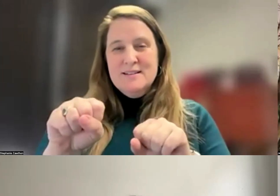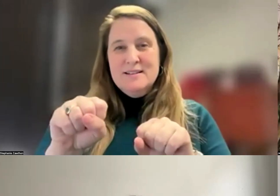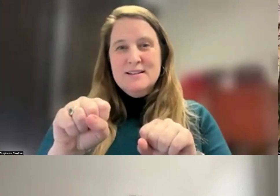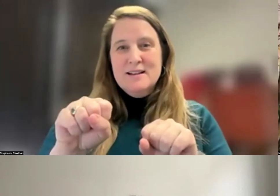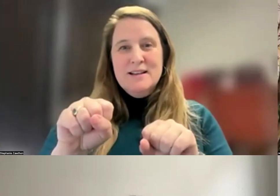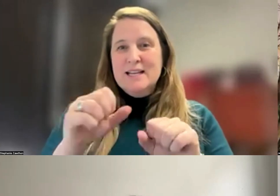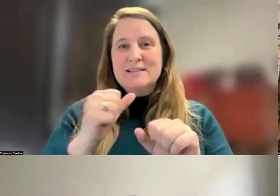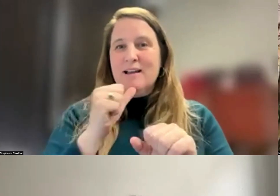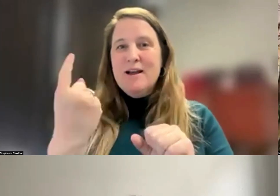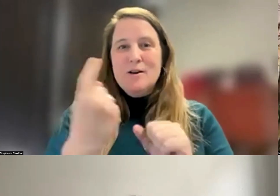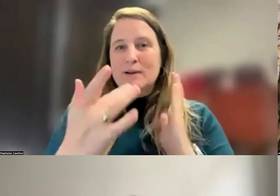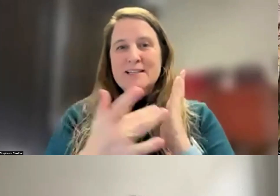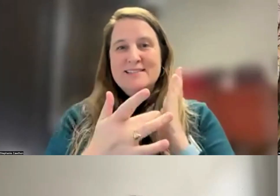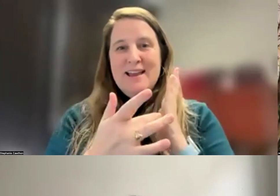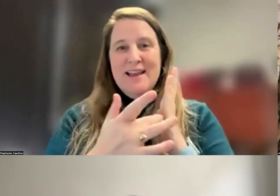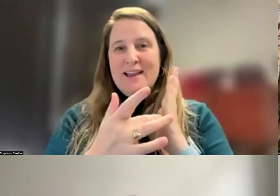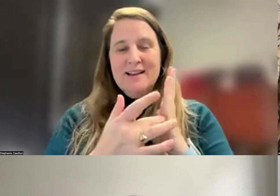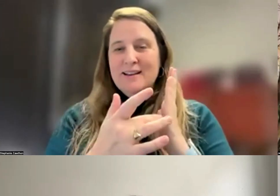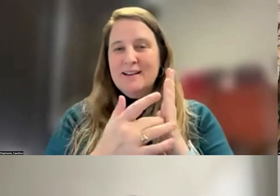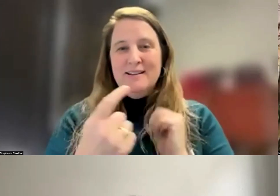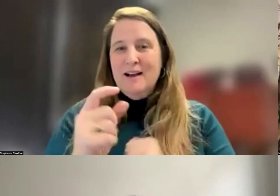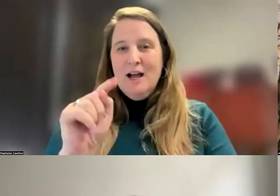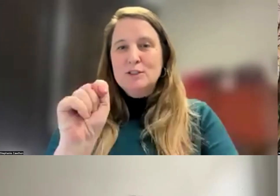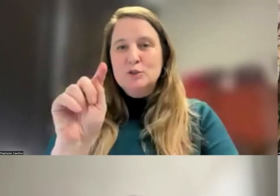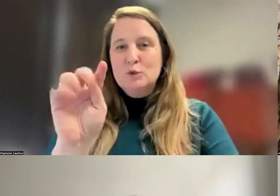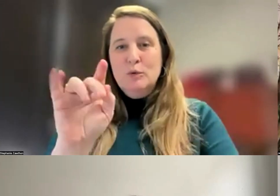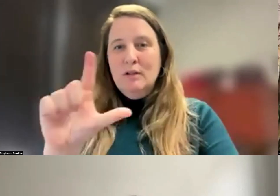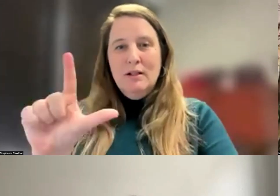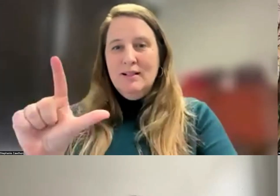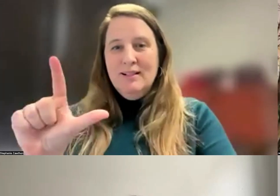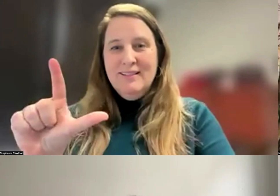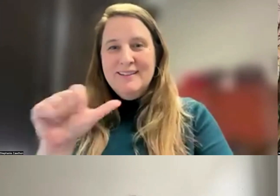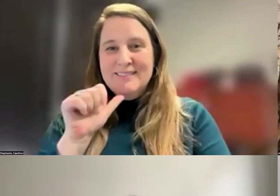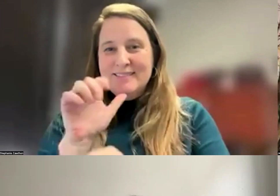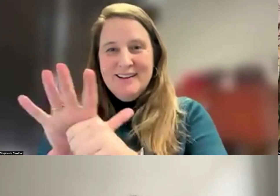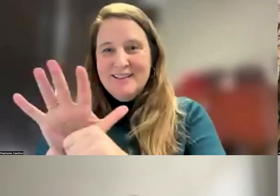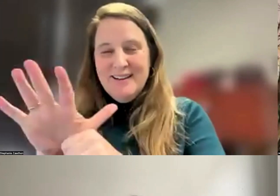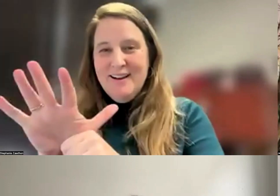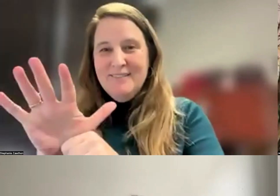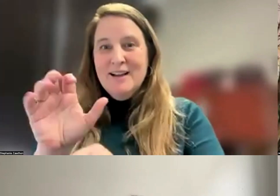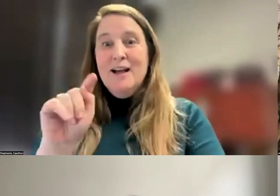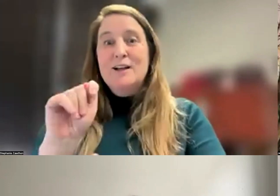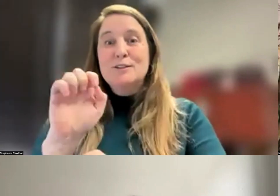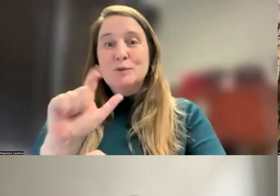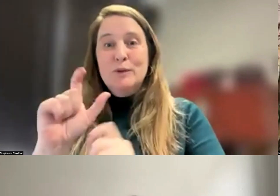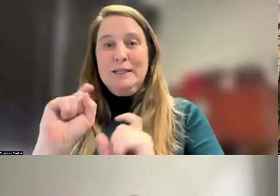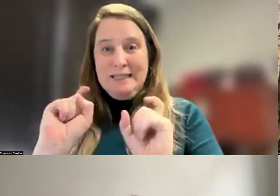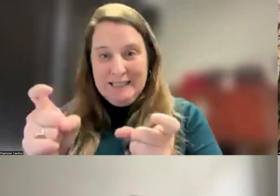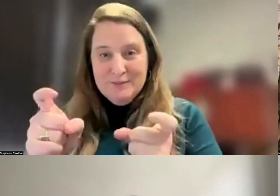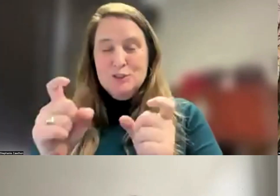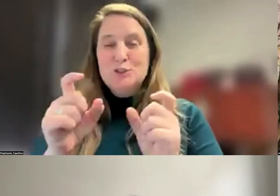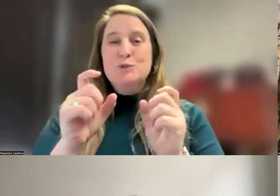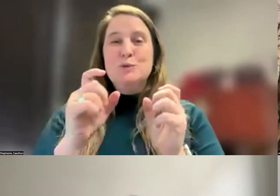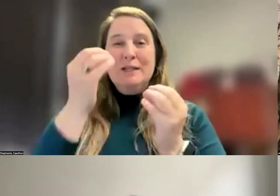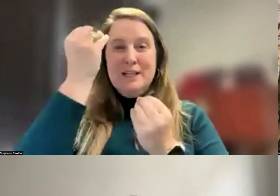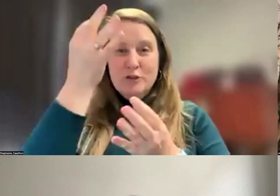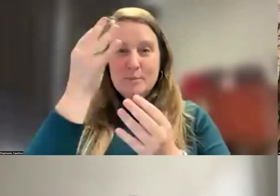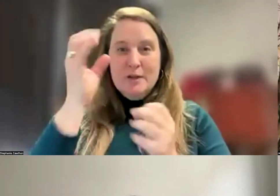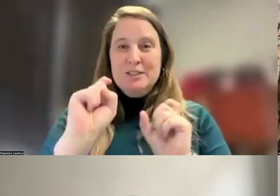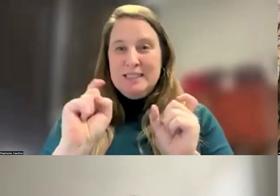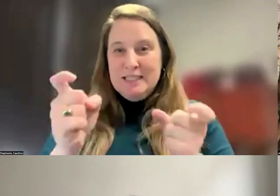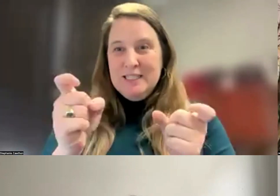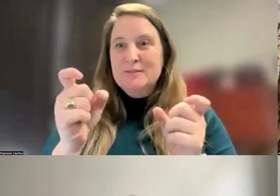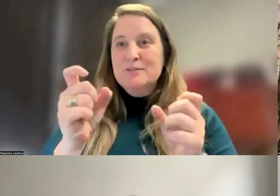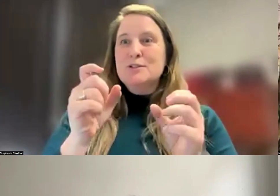to be involved in accessibility. It's not only technology. The technology is a tool, and that's not enough.